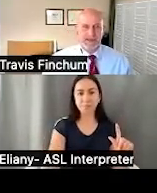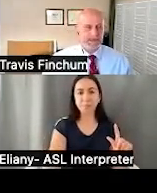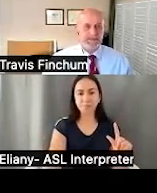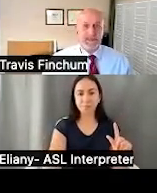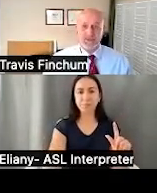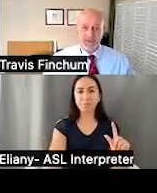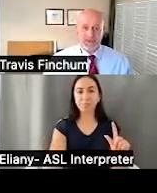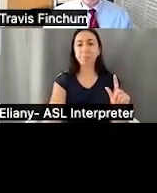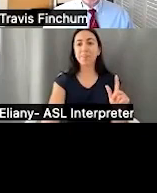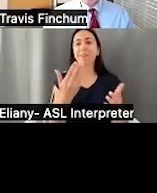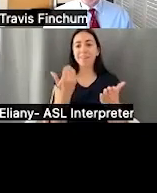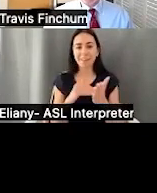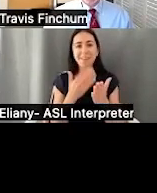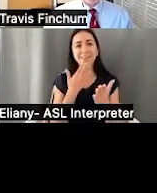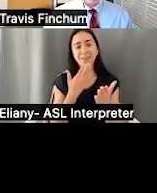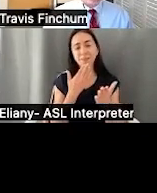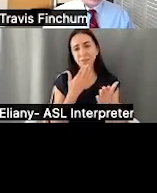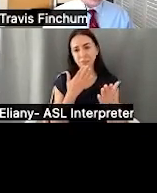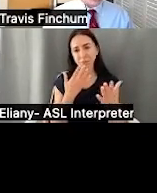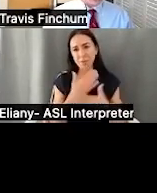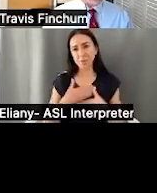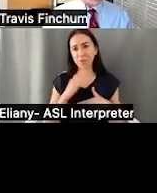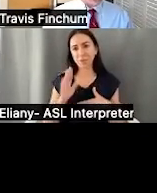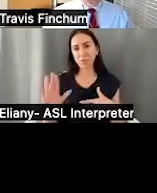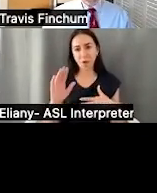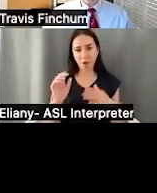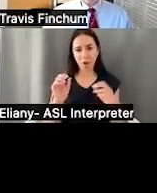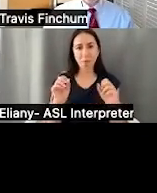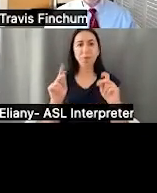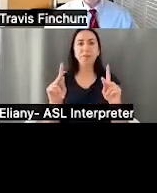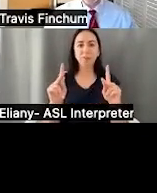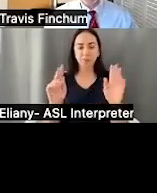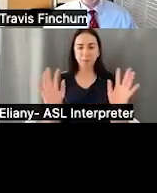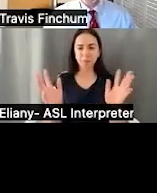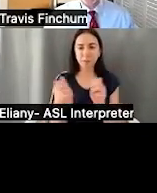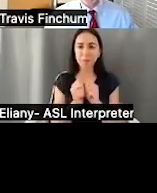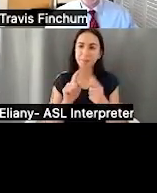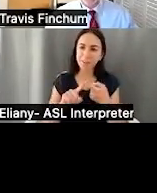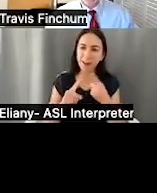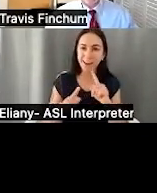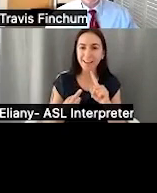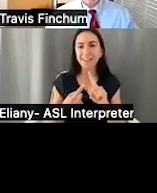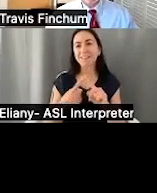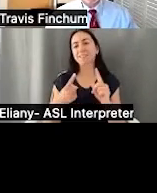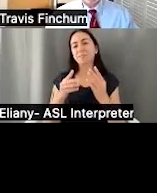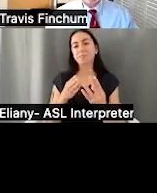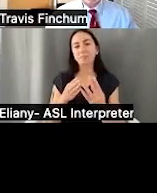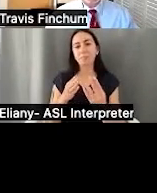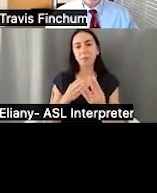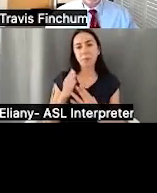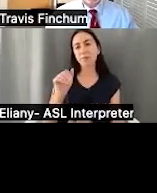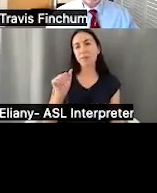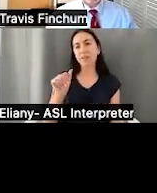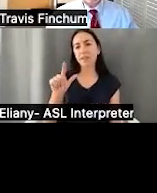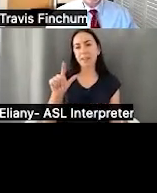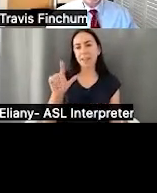And thank you. I appreciate the opportunity always to speak with our friends through Able United